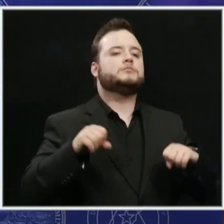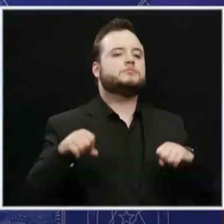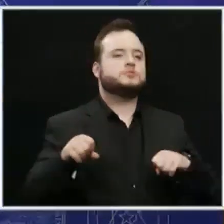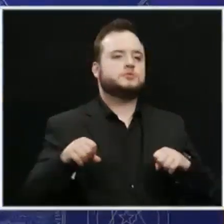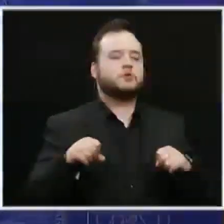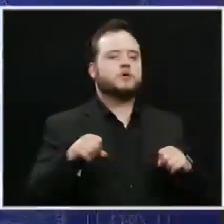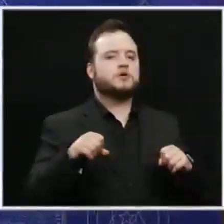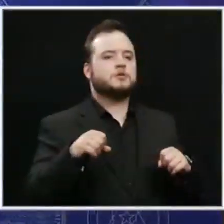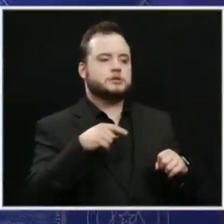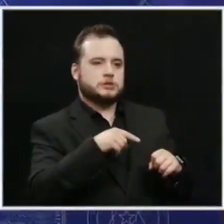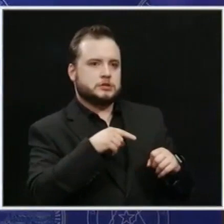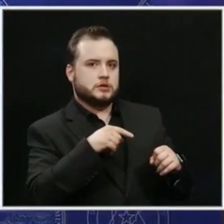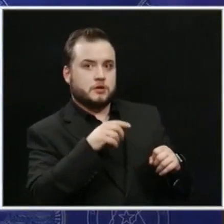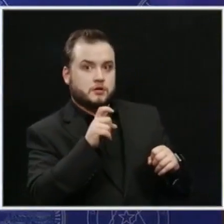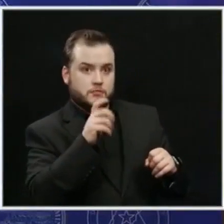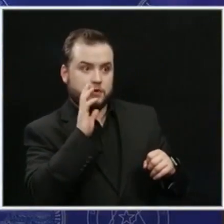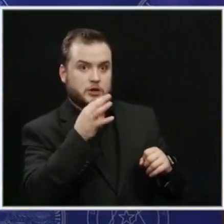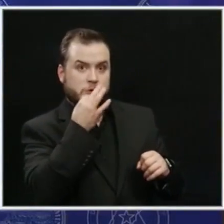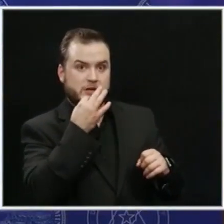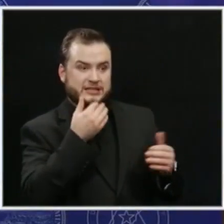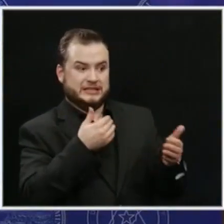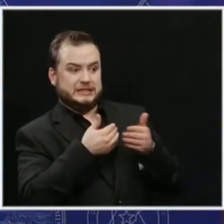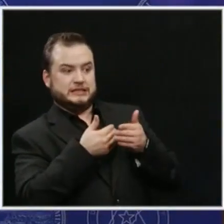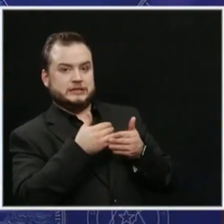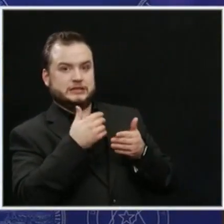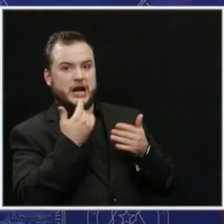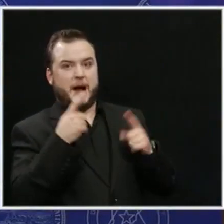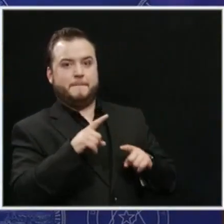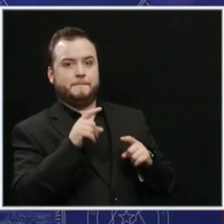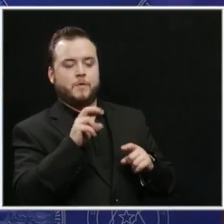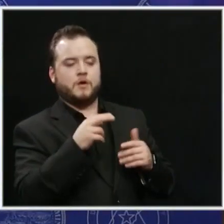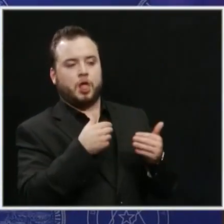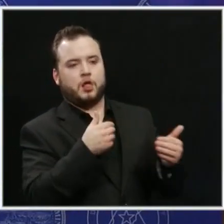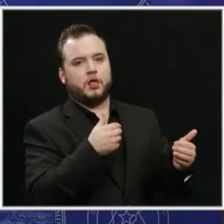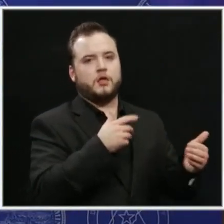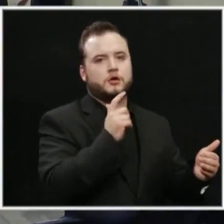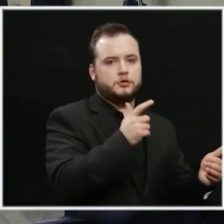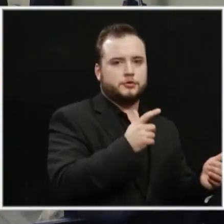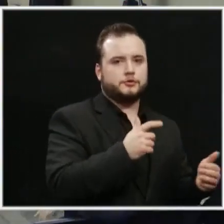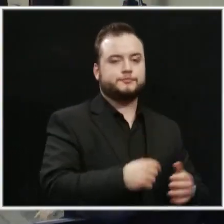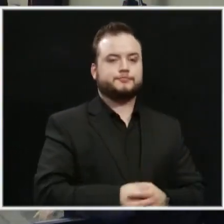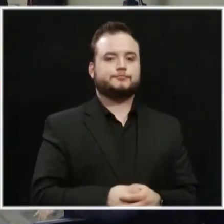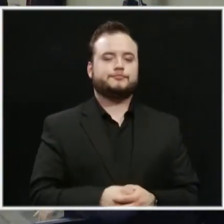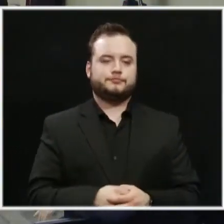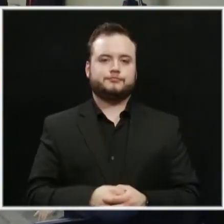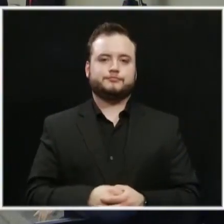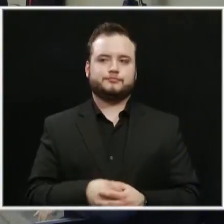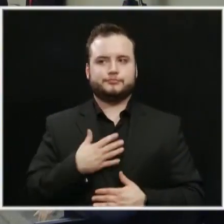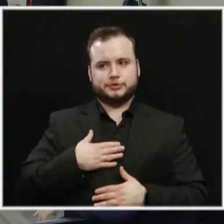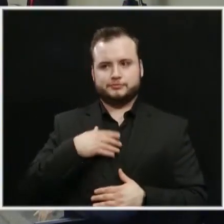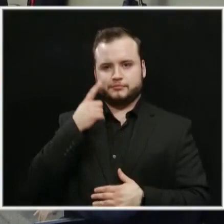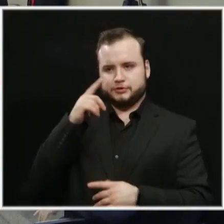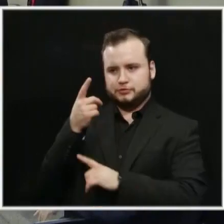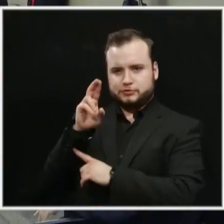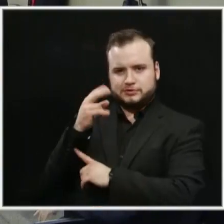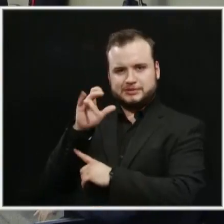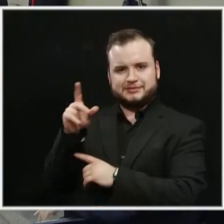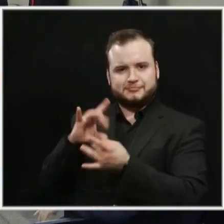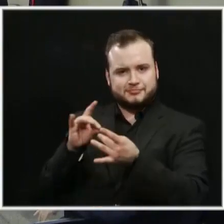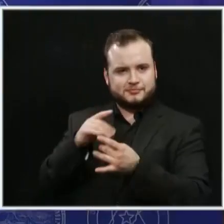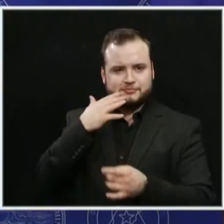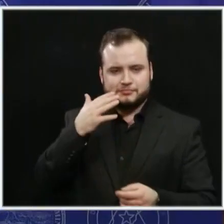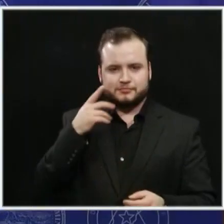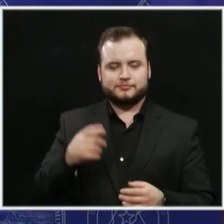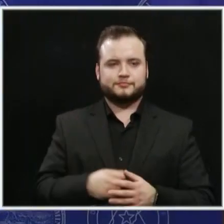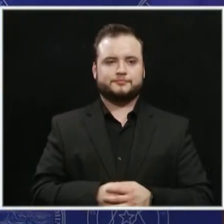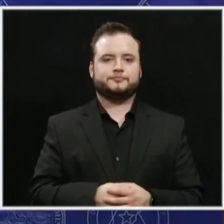So I appreciate, John, you kind of explaining it that way. It gives us a chance to. I ask that question, Tom, every day of them, and I think the thing that's